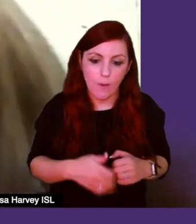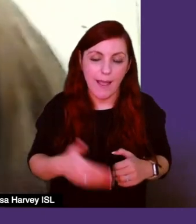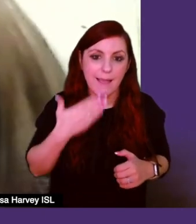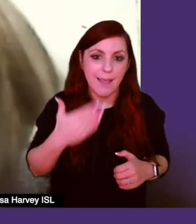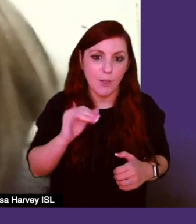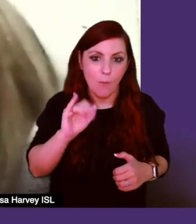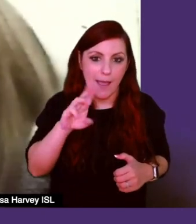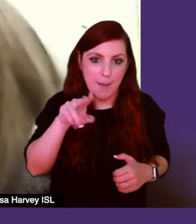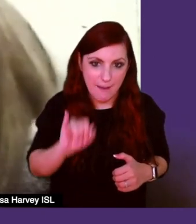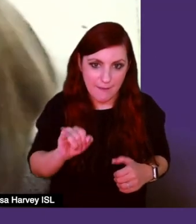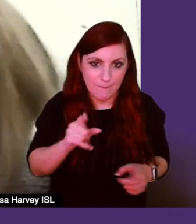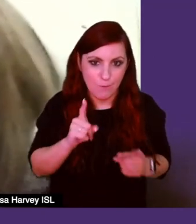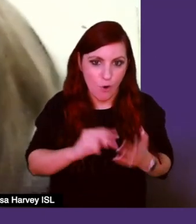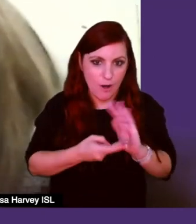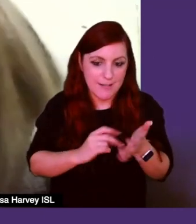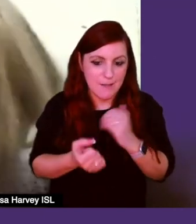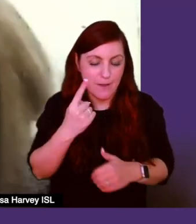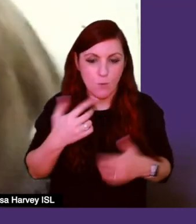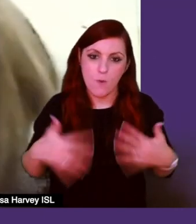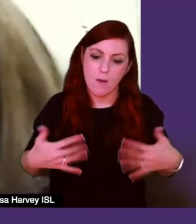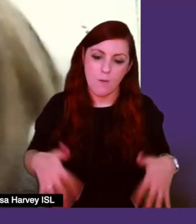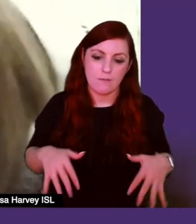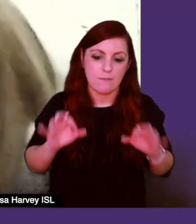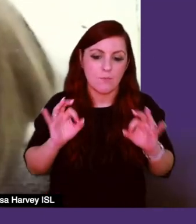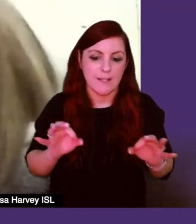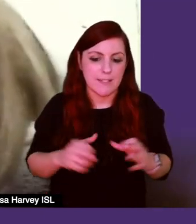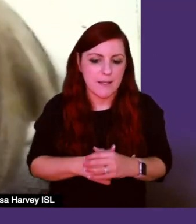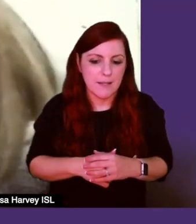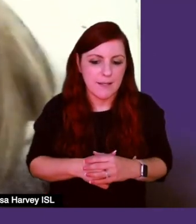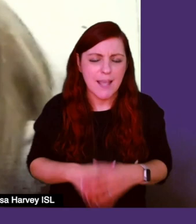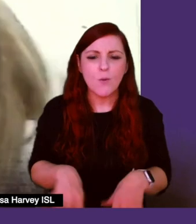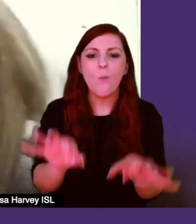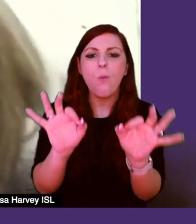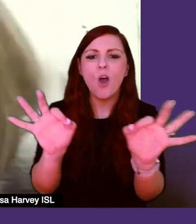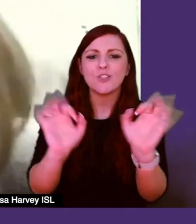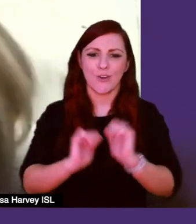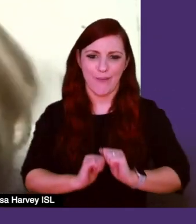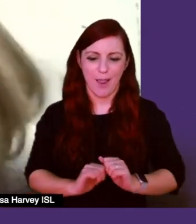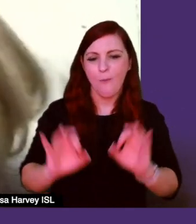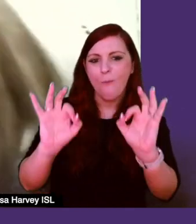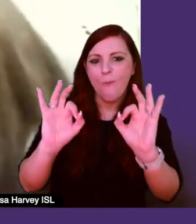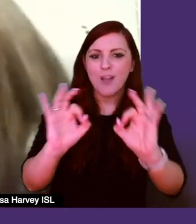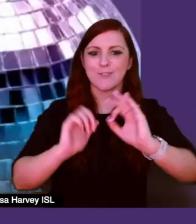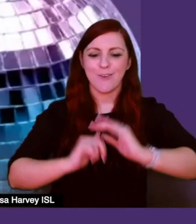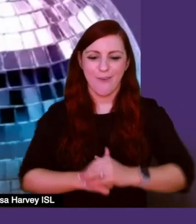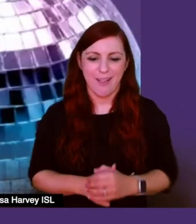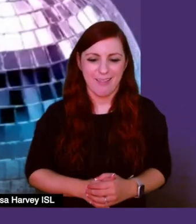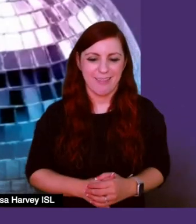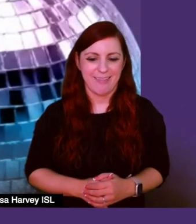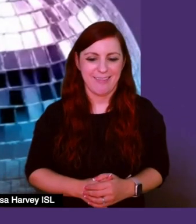And thank you, ILMI, for doing this, because it's just wonderful.